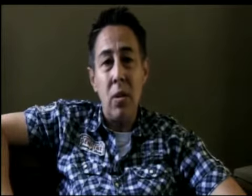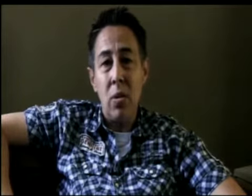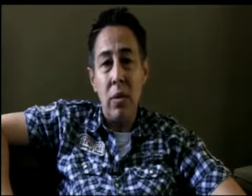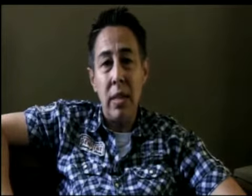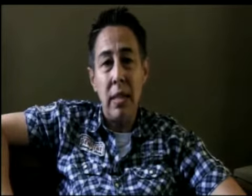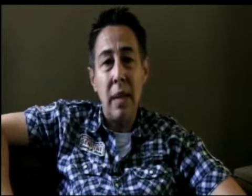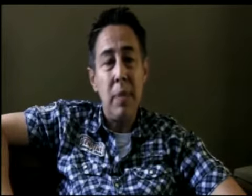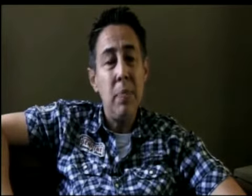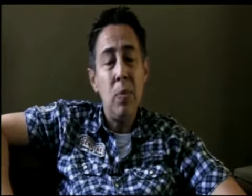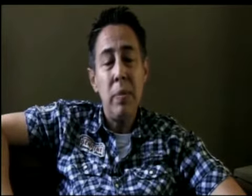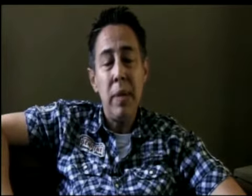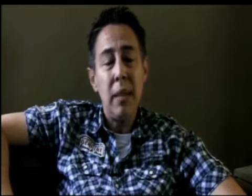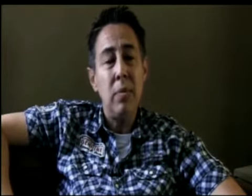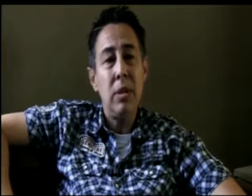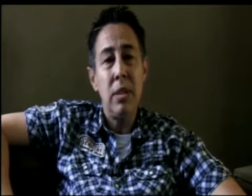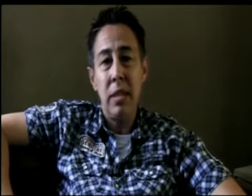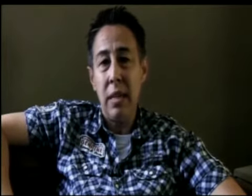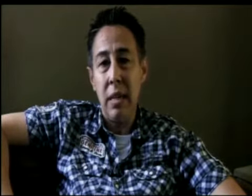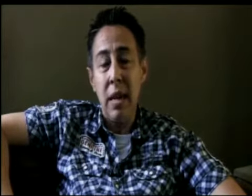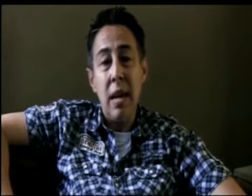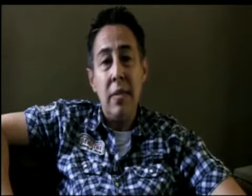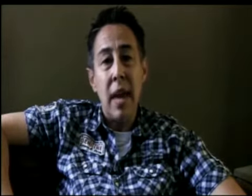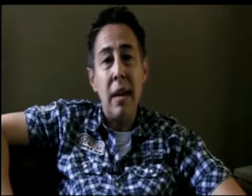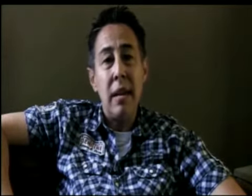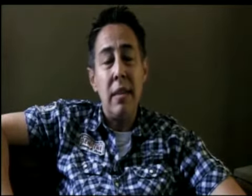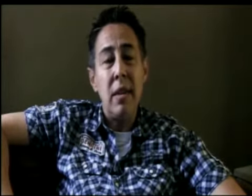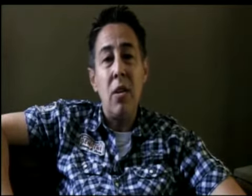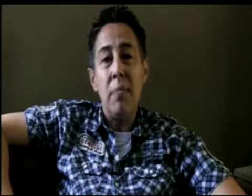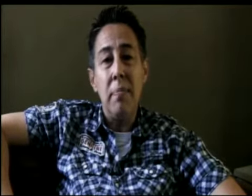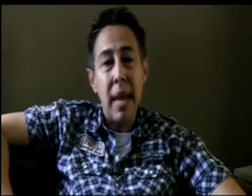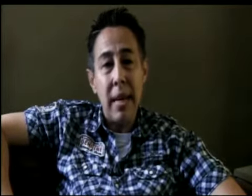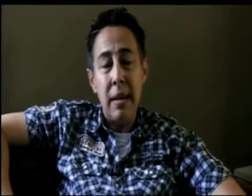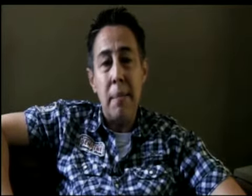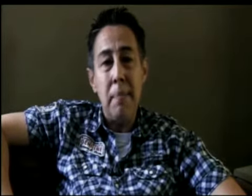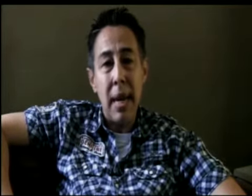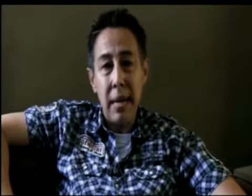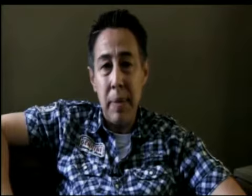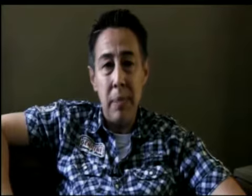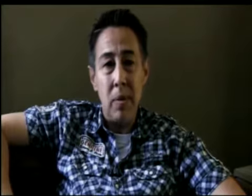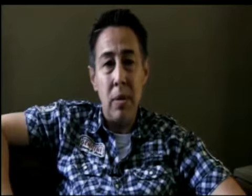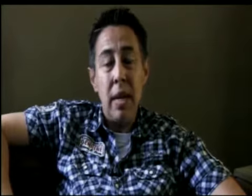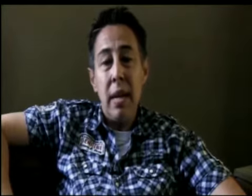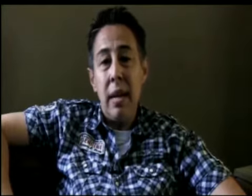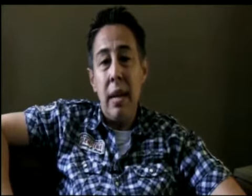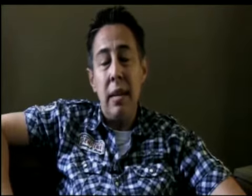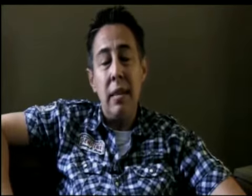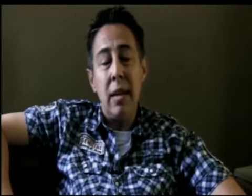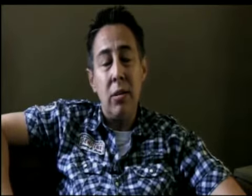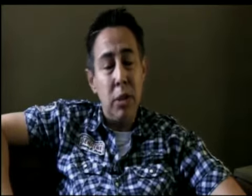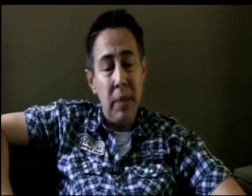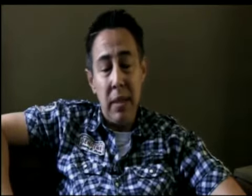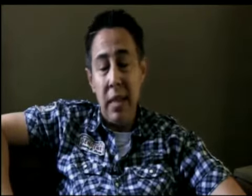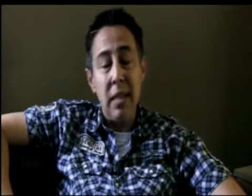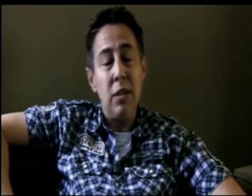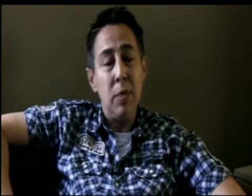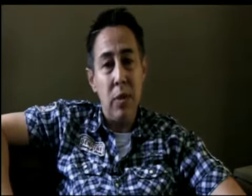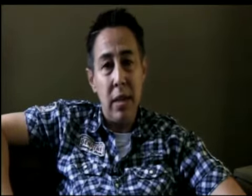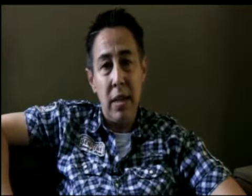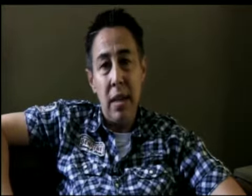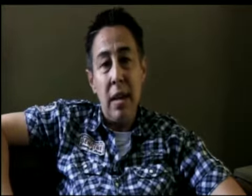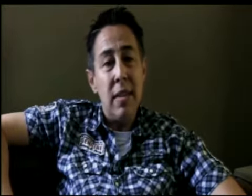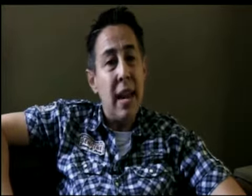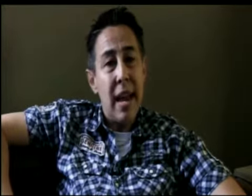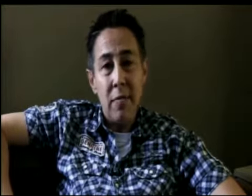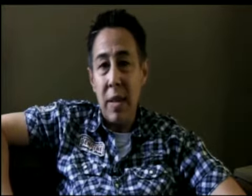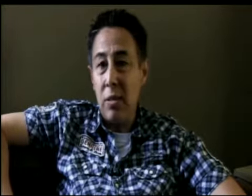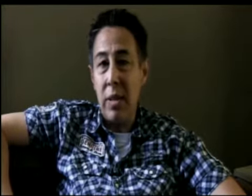ultimately, my goal is that people would be able to see that there are many, many people in the LGBT